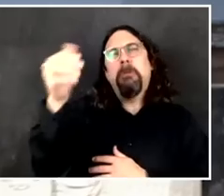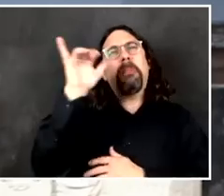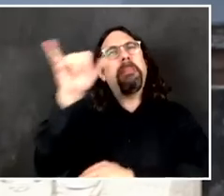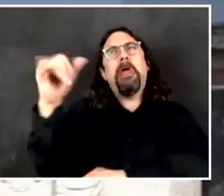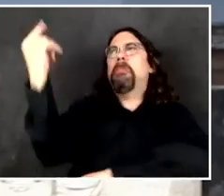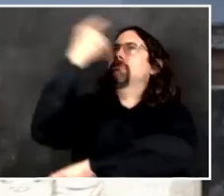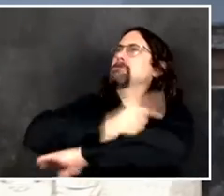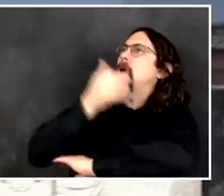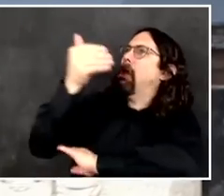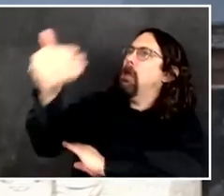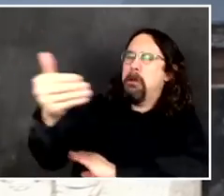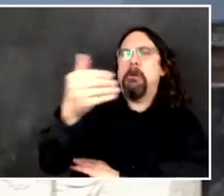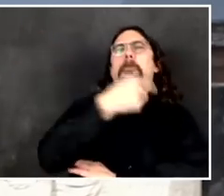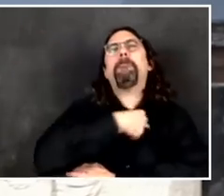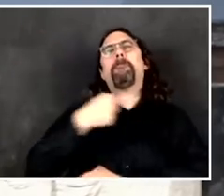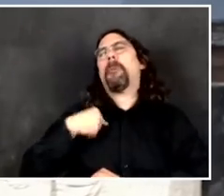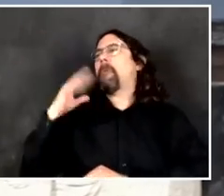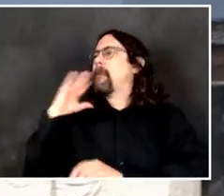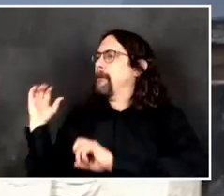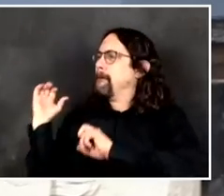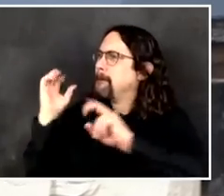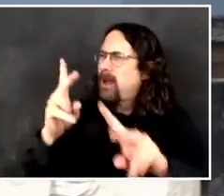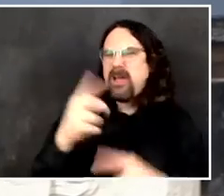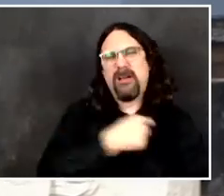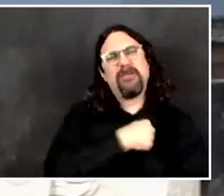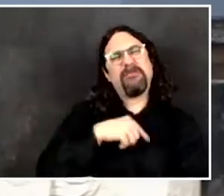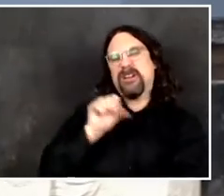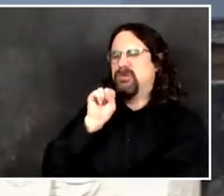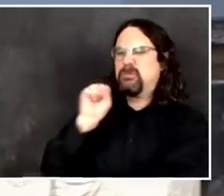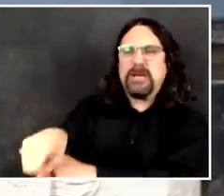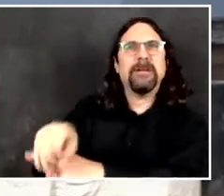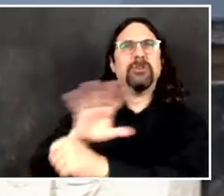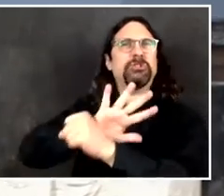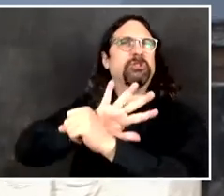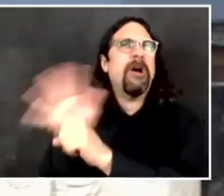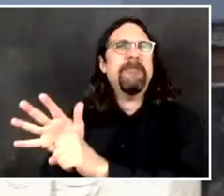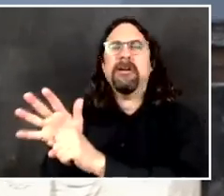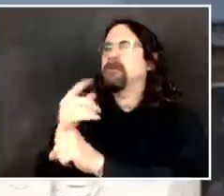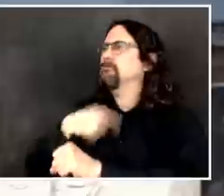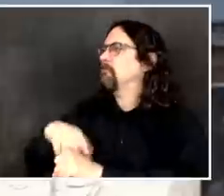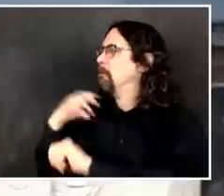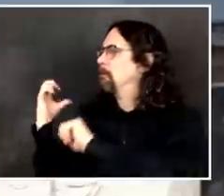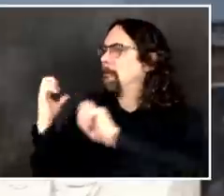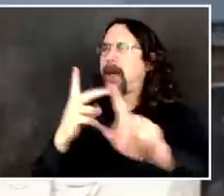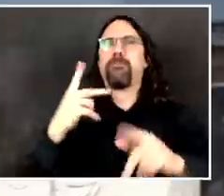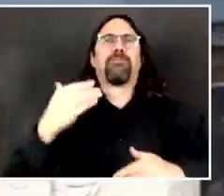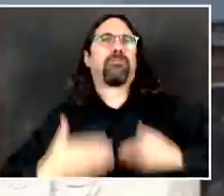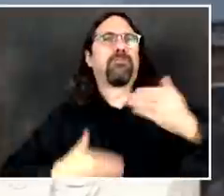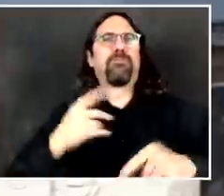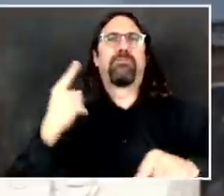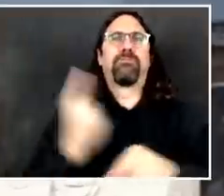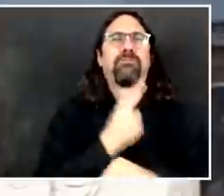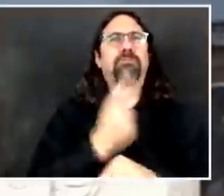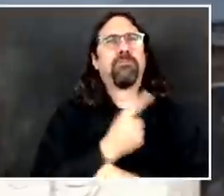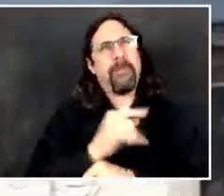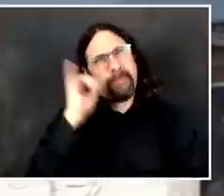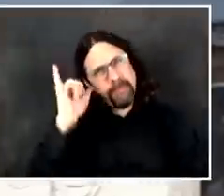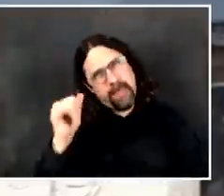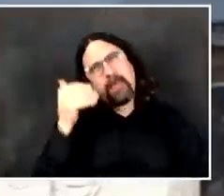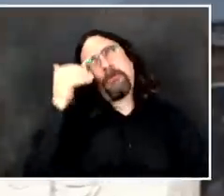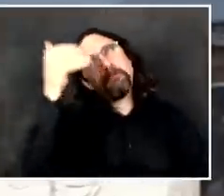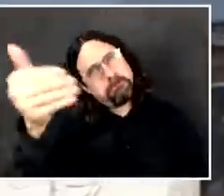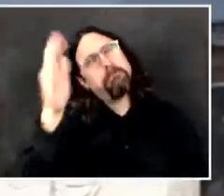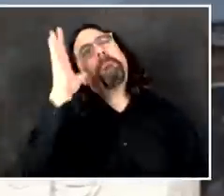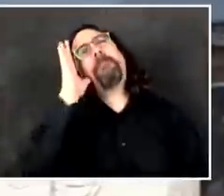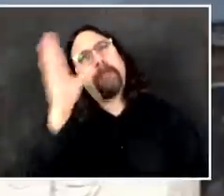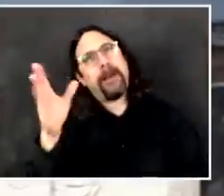able to tell you we can gather again. The day is coming when I'll be able to tell you, in fact, we will be having the concerts and the